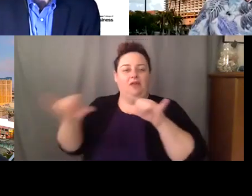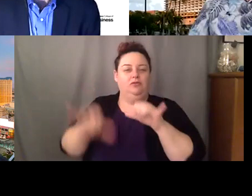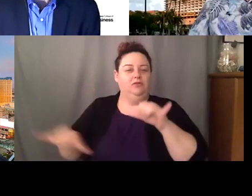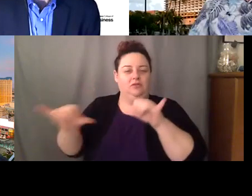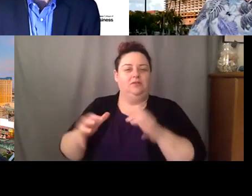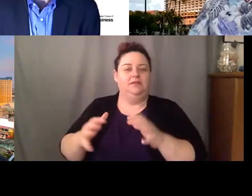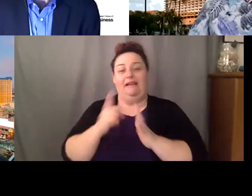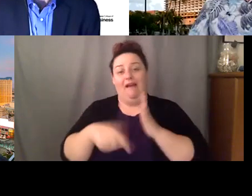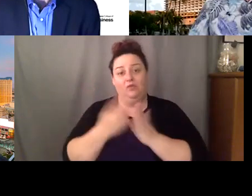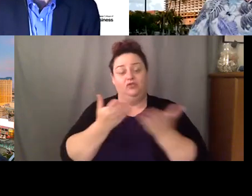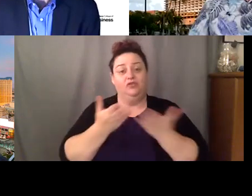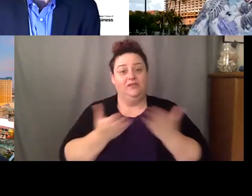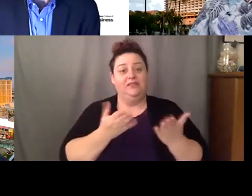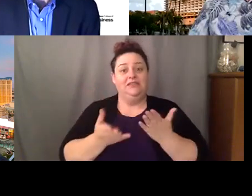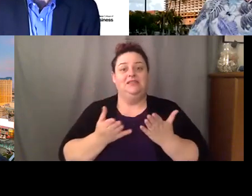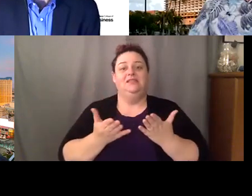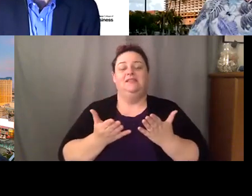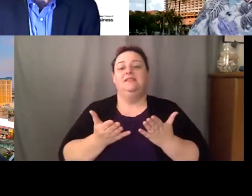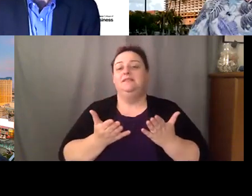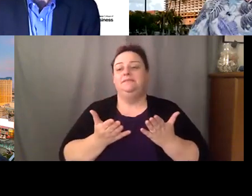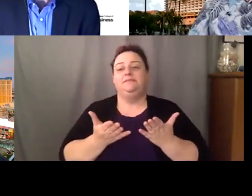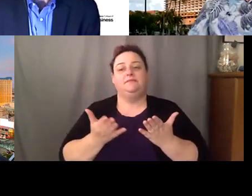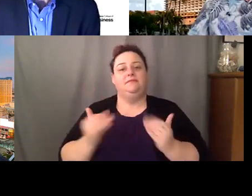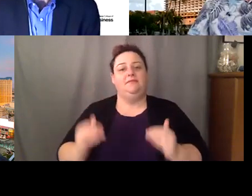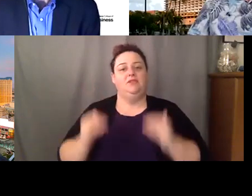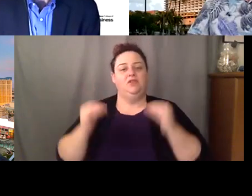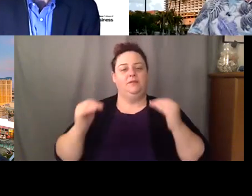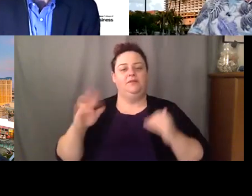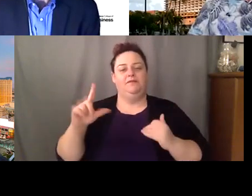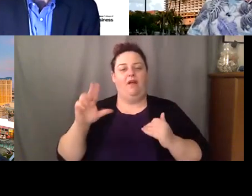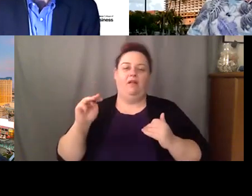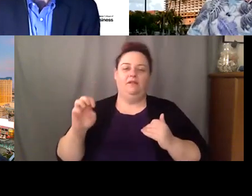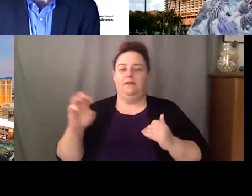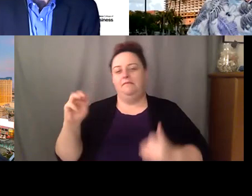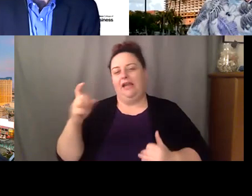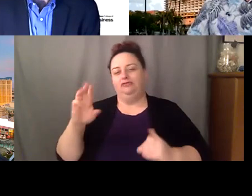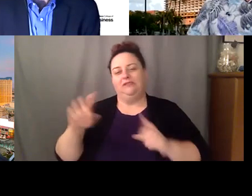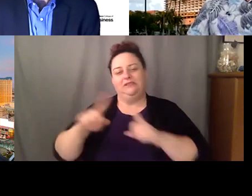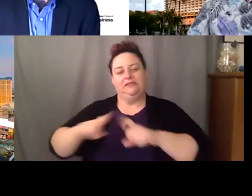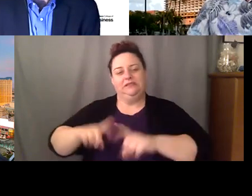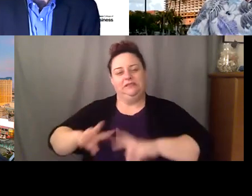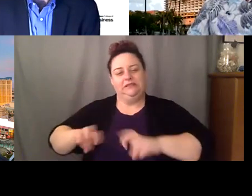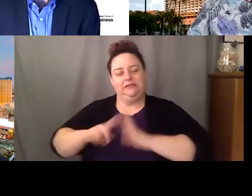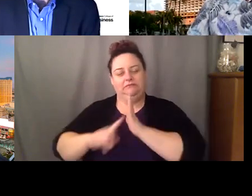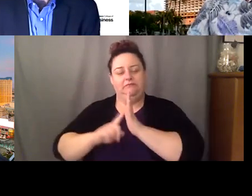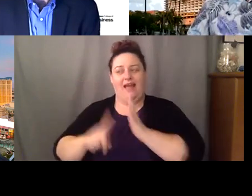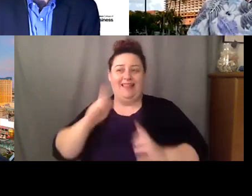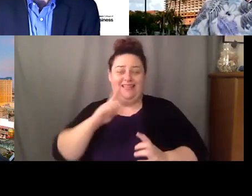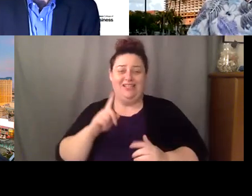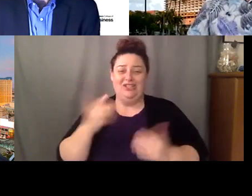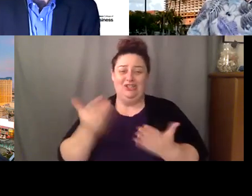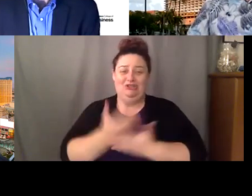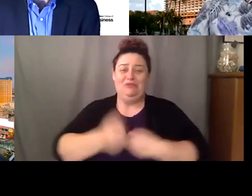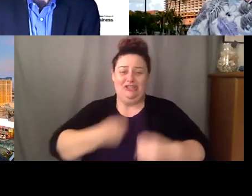hours of service and kind of took it to a volume matrix. But, you know, I think the hardest thing will be New Year's in